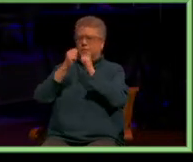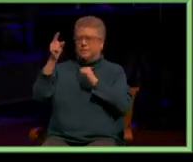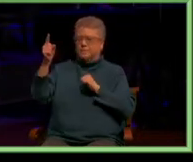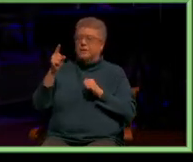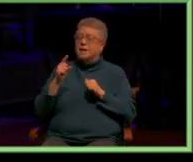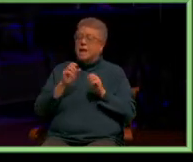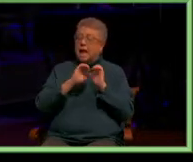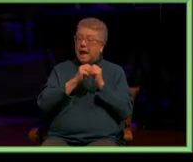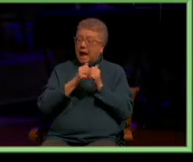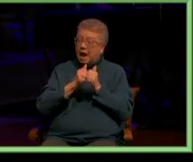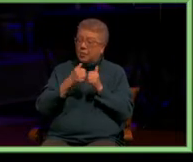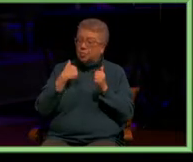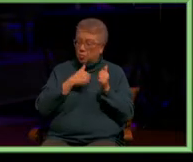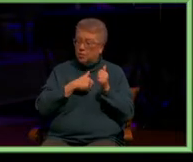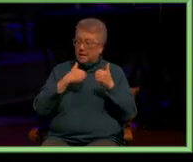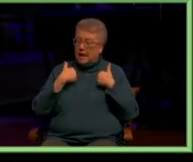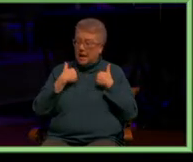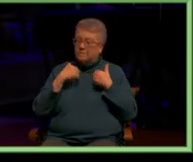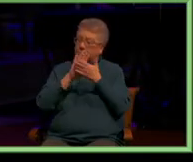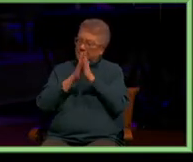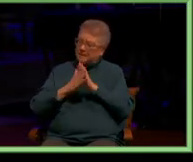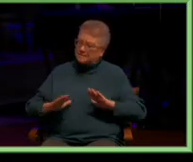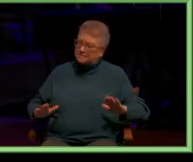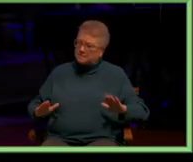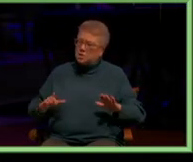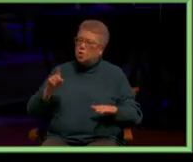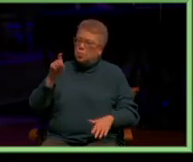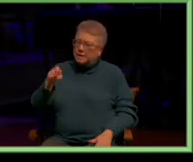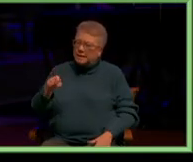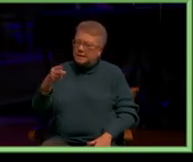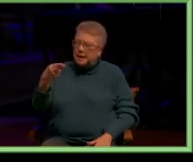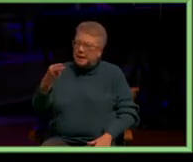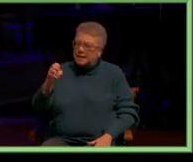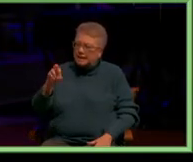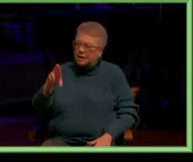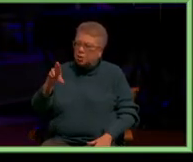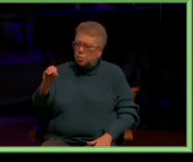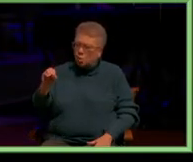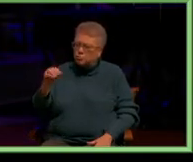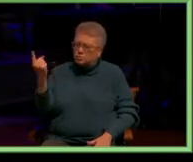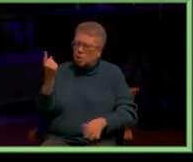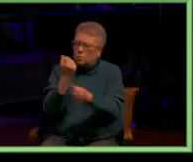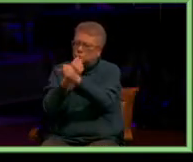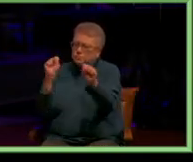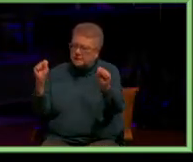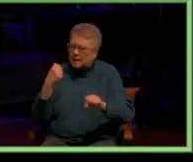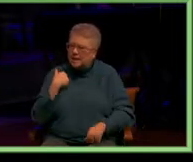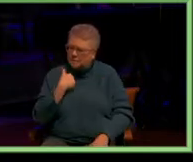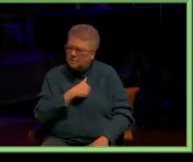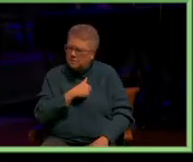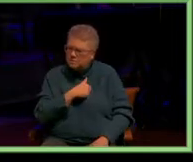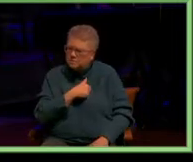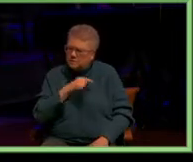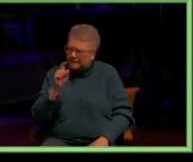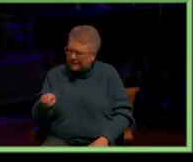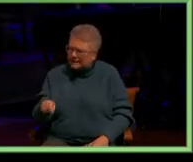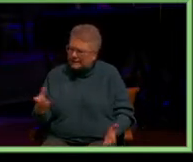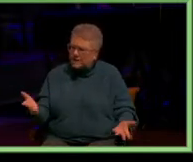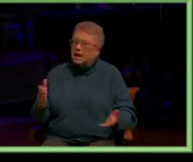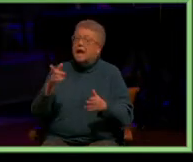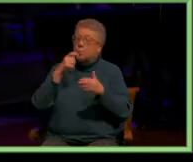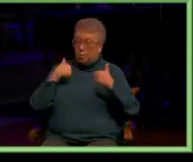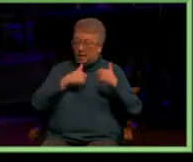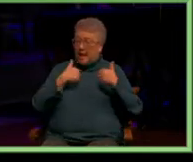the only hero is God himself. This is the story of Christmas. I don't have peace with God because David killed a